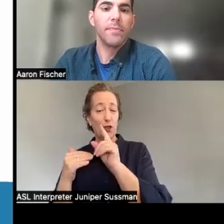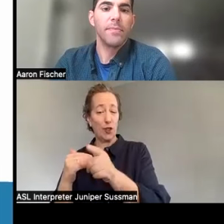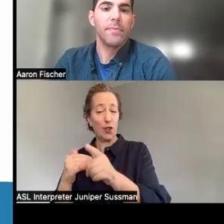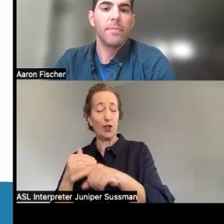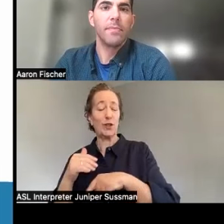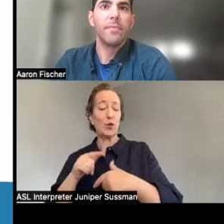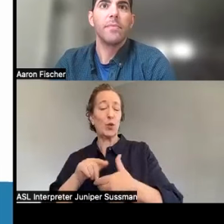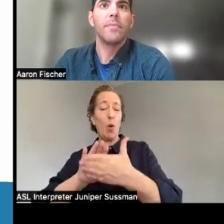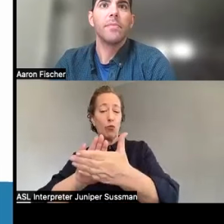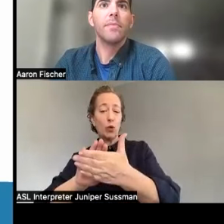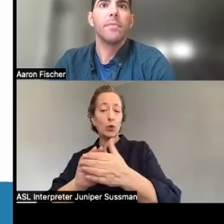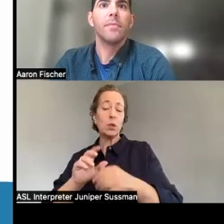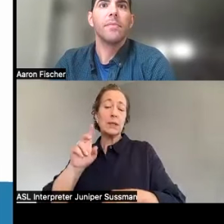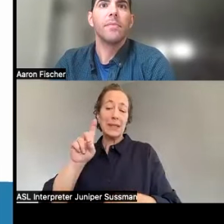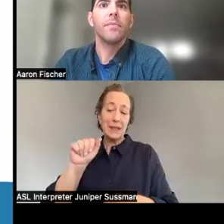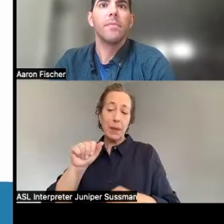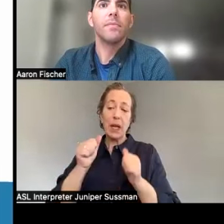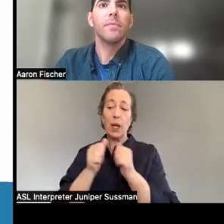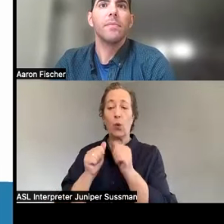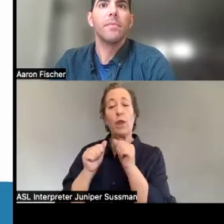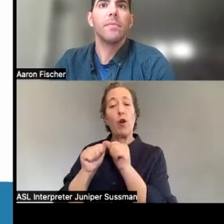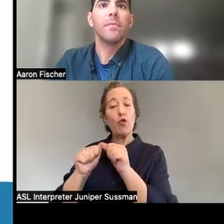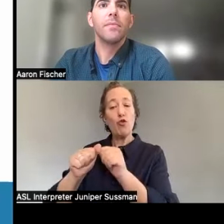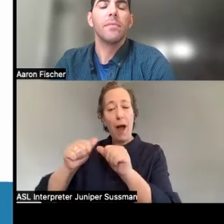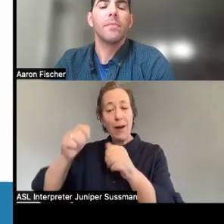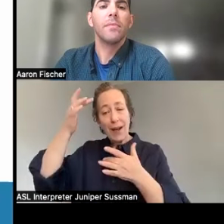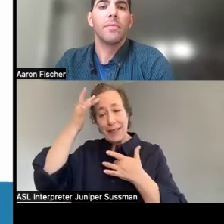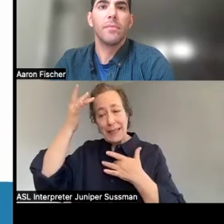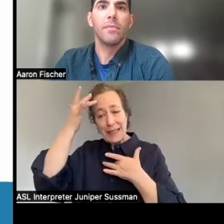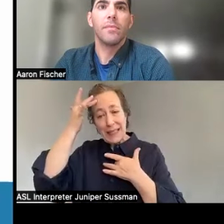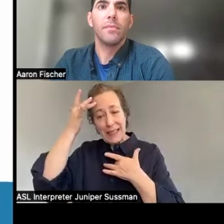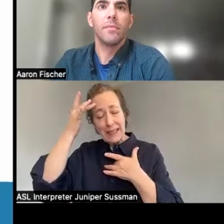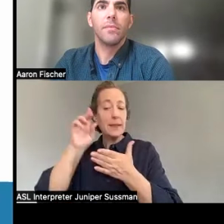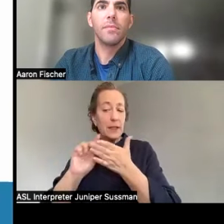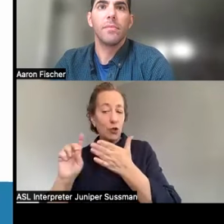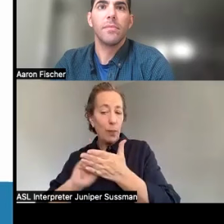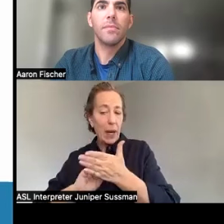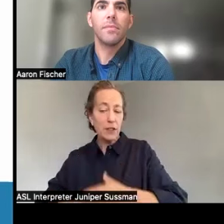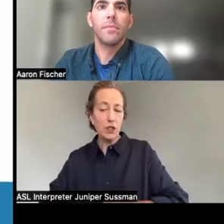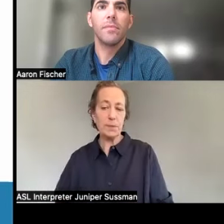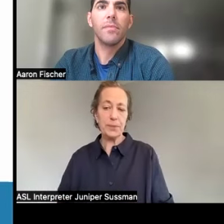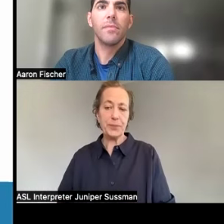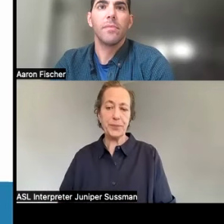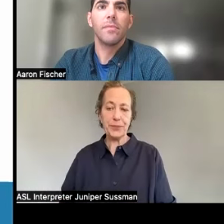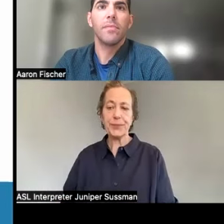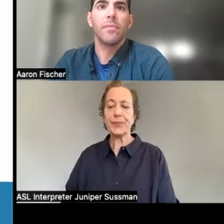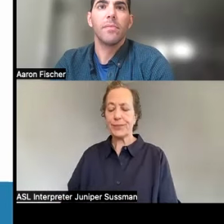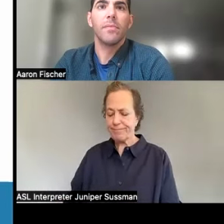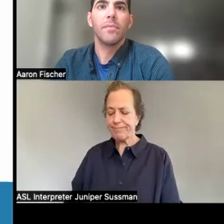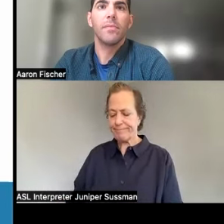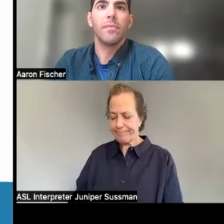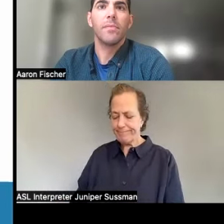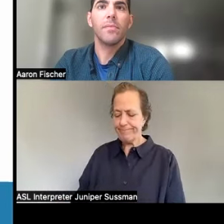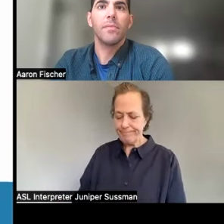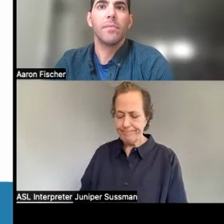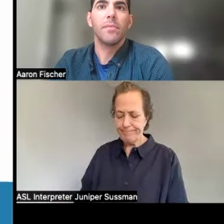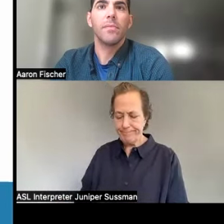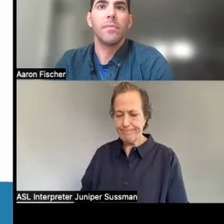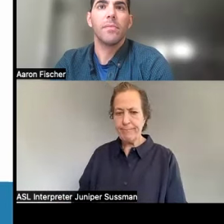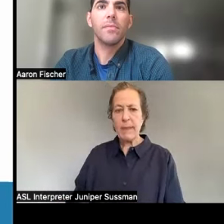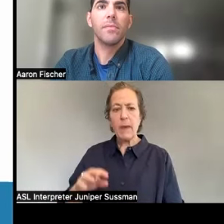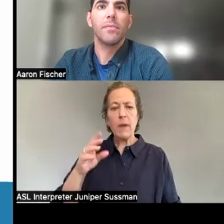disease discrimination. Yeah, thank you, Katie. Well, the health center's most important role